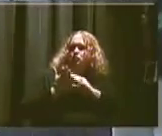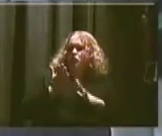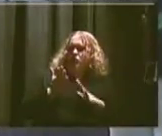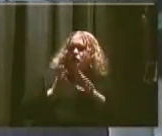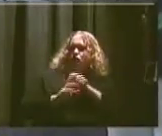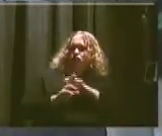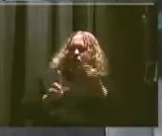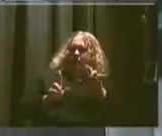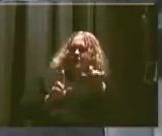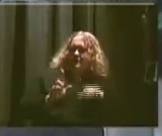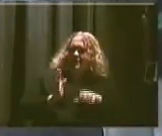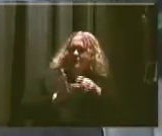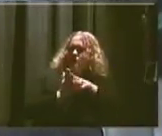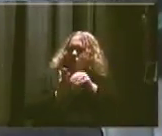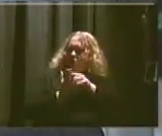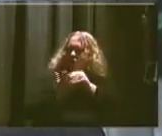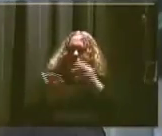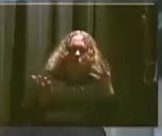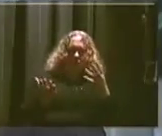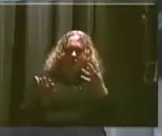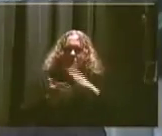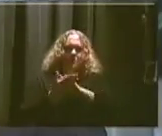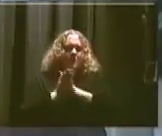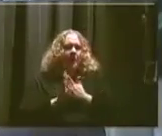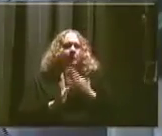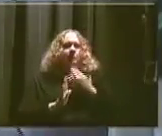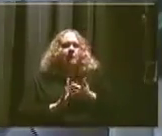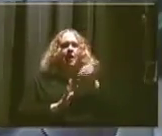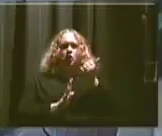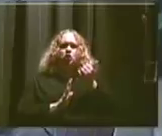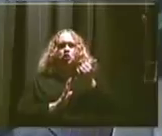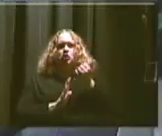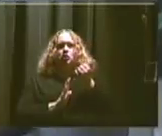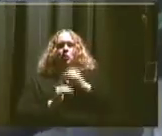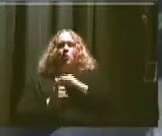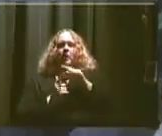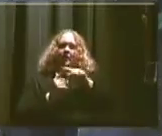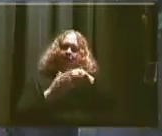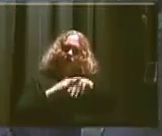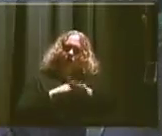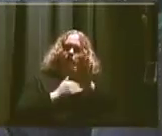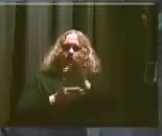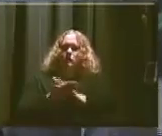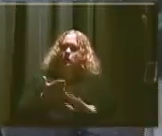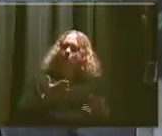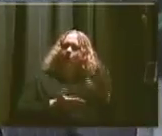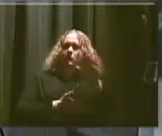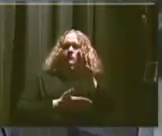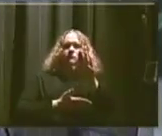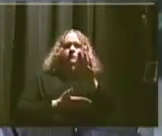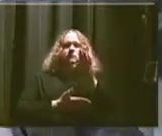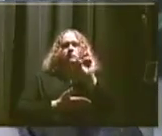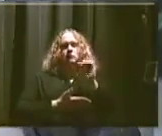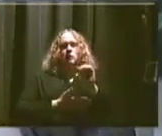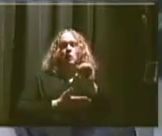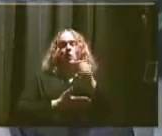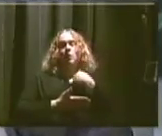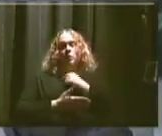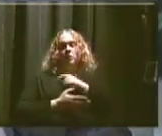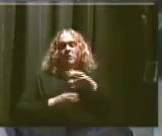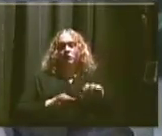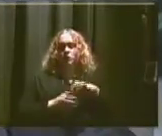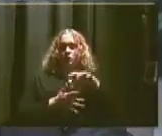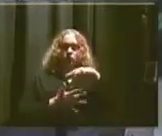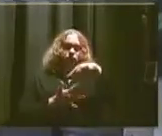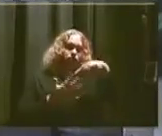know what students need to do to be better students to go on to the college level. So these are the things that we do here at Central